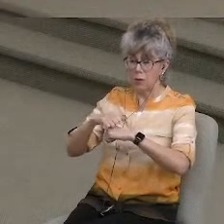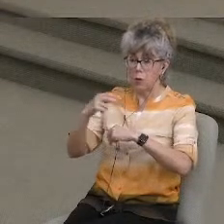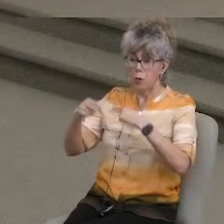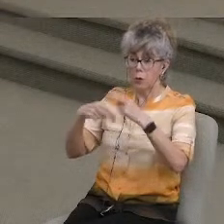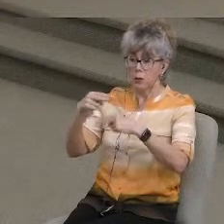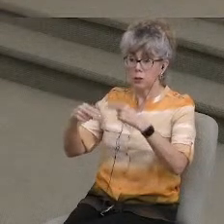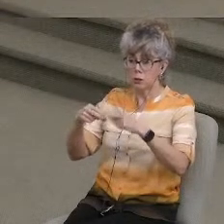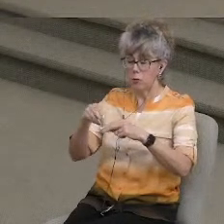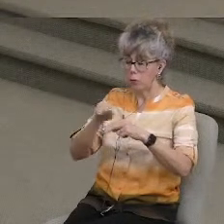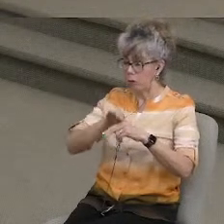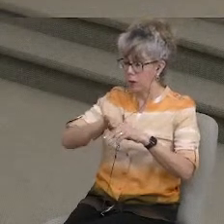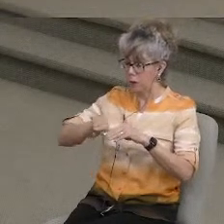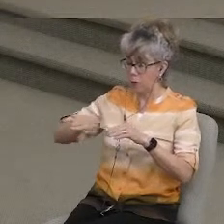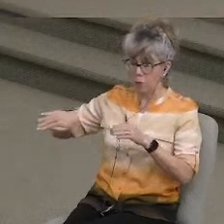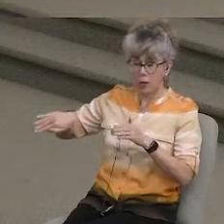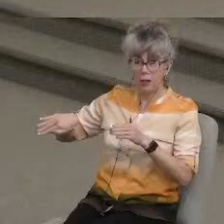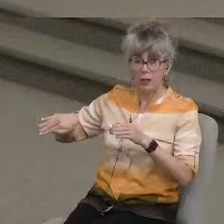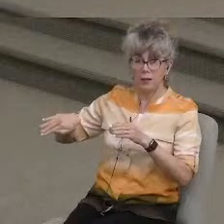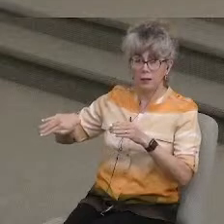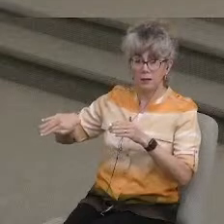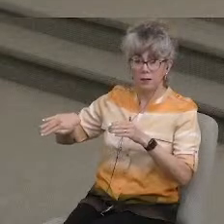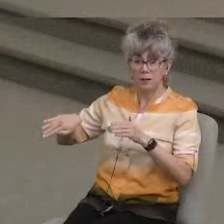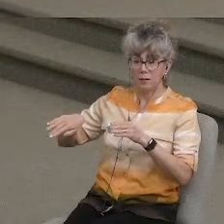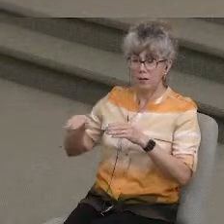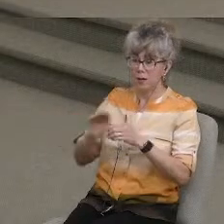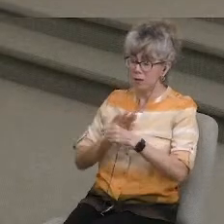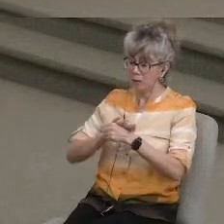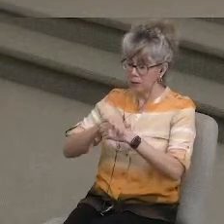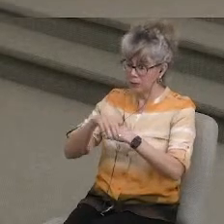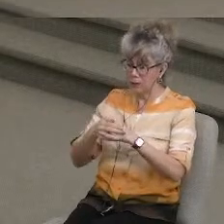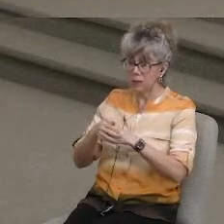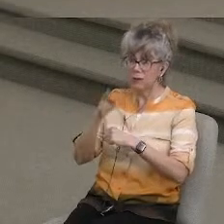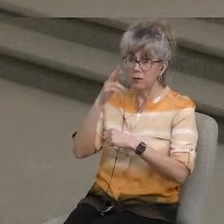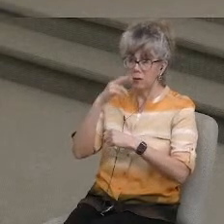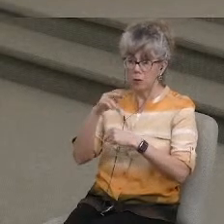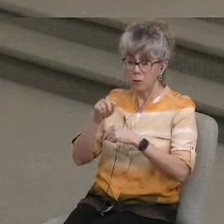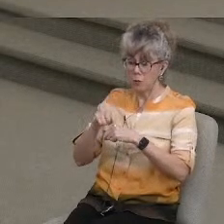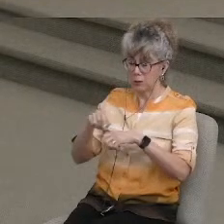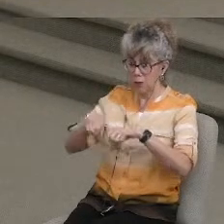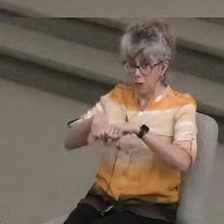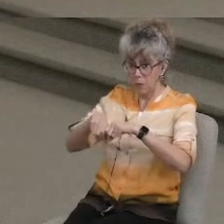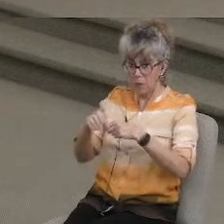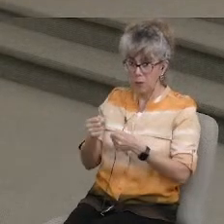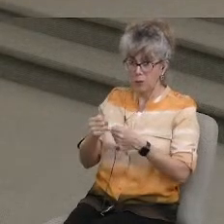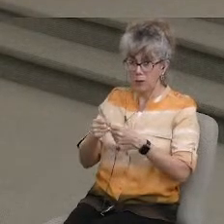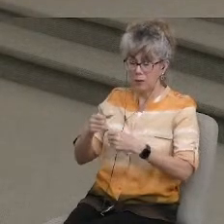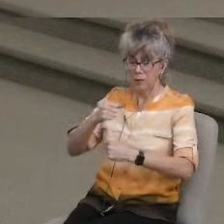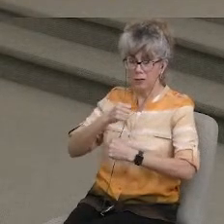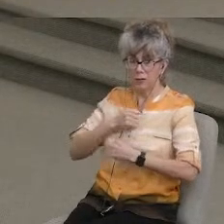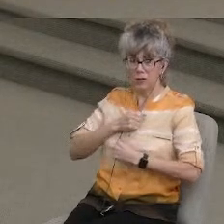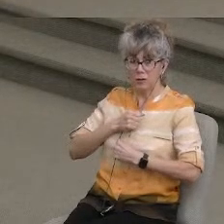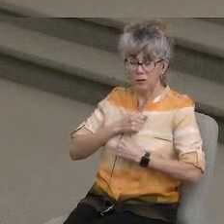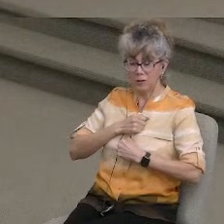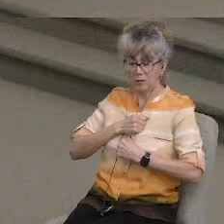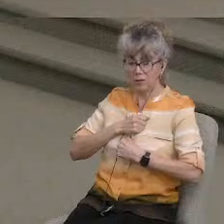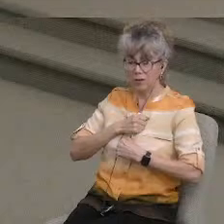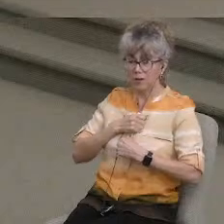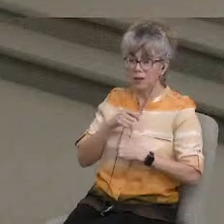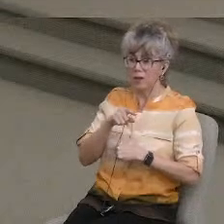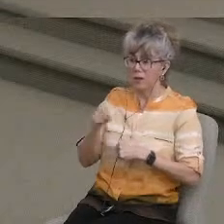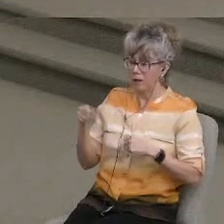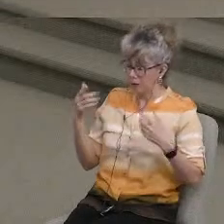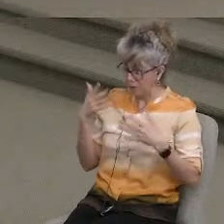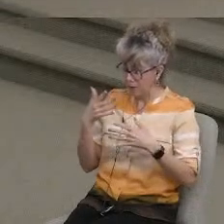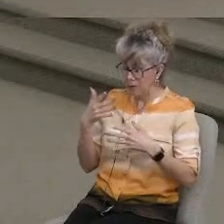That seal of Rome had been broken. And you know by other accounts that the guards, they feared for